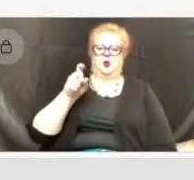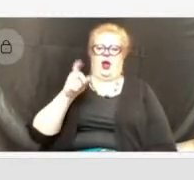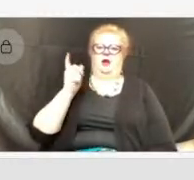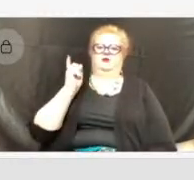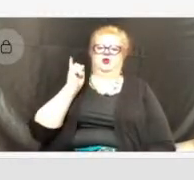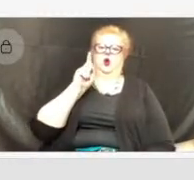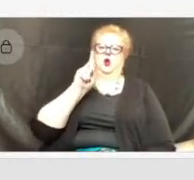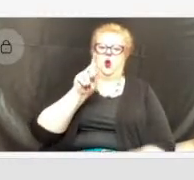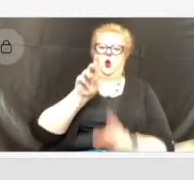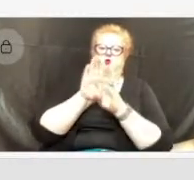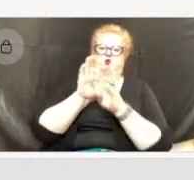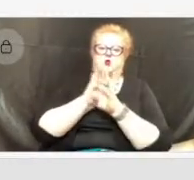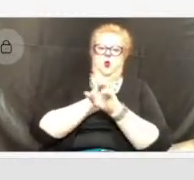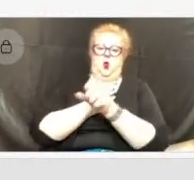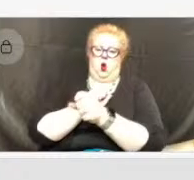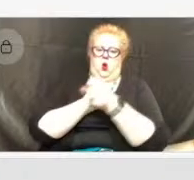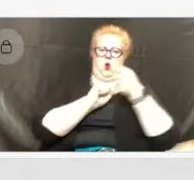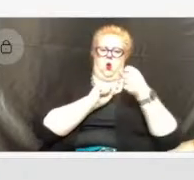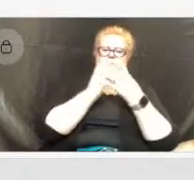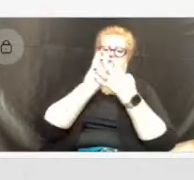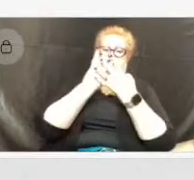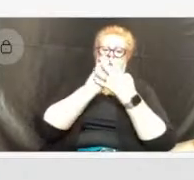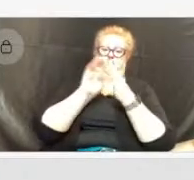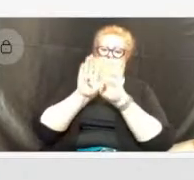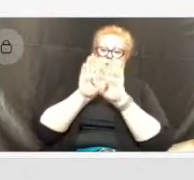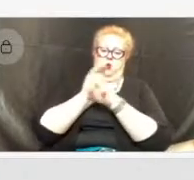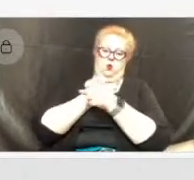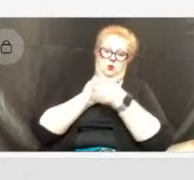the screen door to read the phone number.